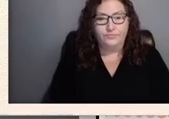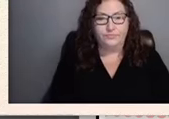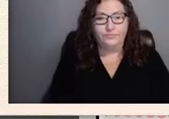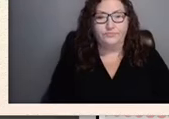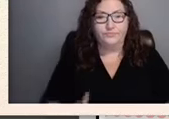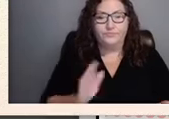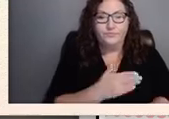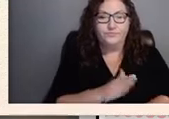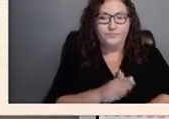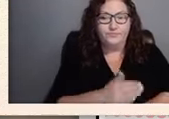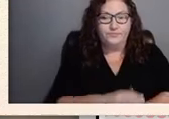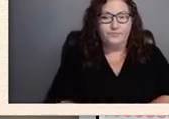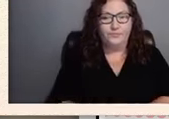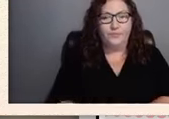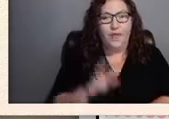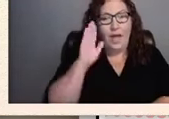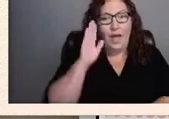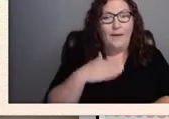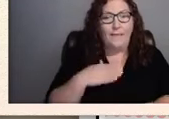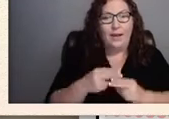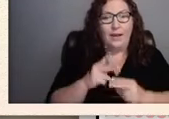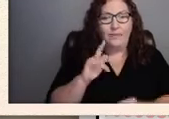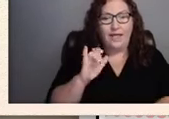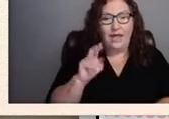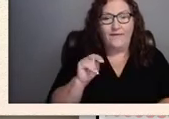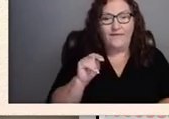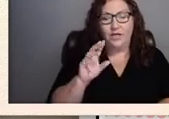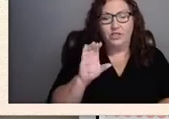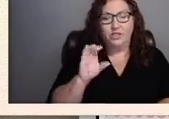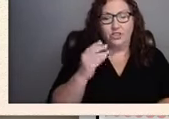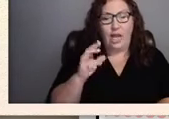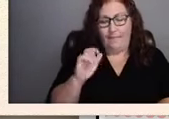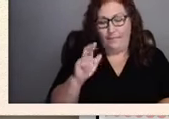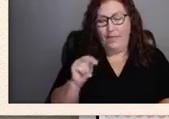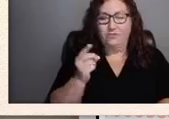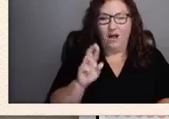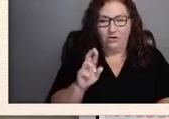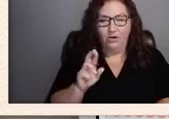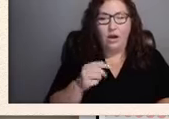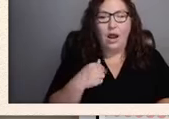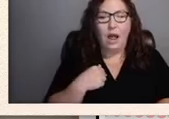Hi, my name is Dr. Kevin Chapman. I'm a licensed clinical psychologist and I'm an anxiety